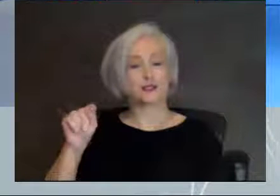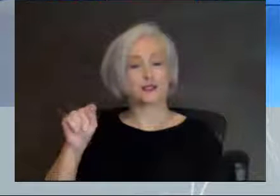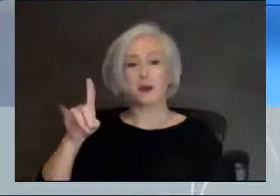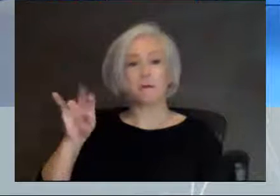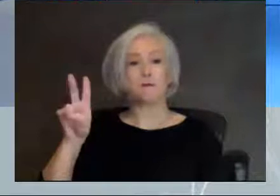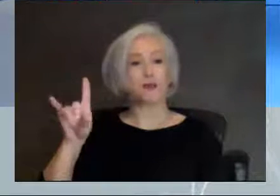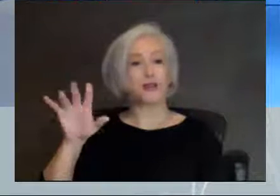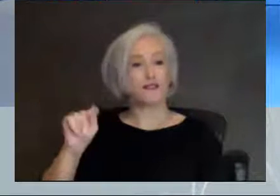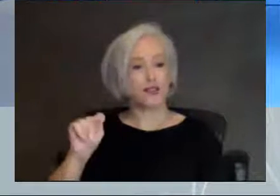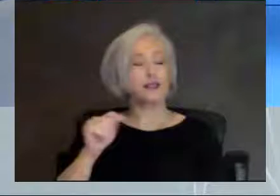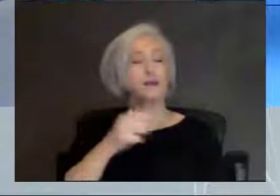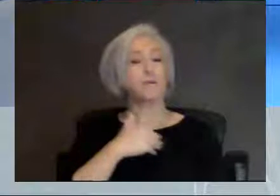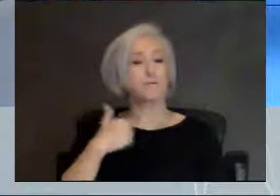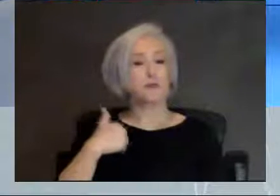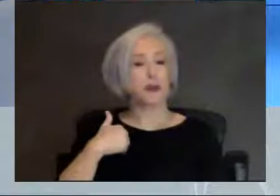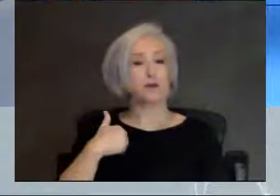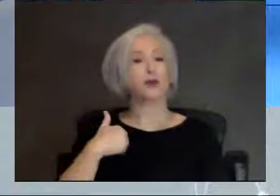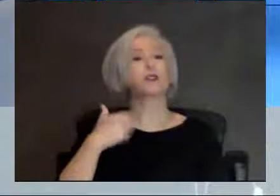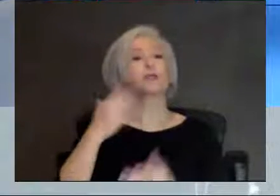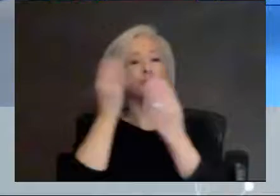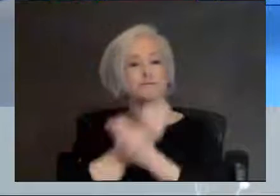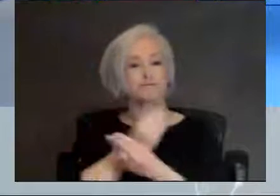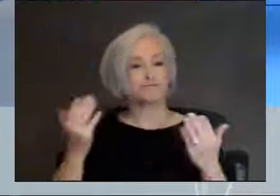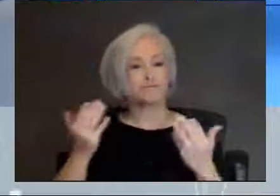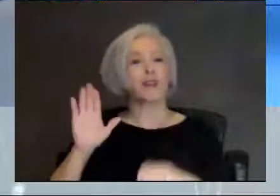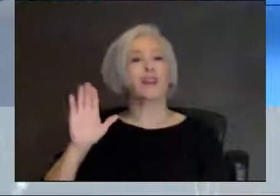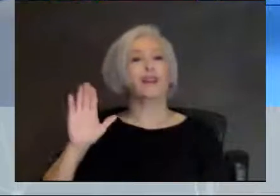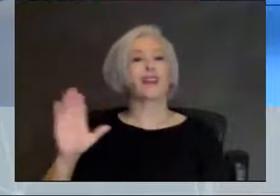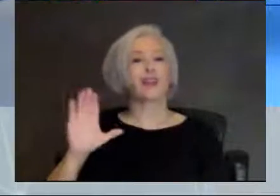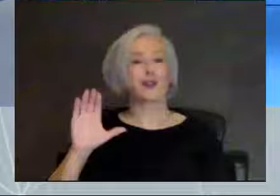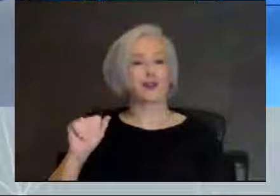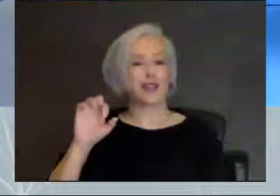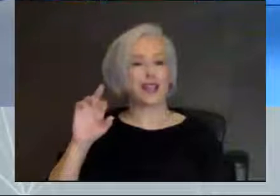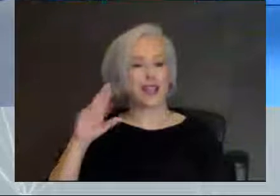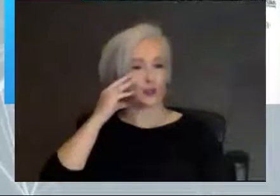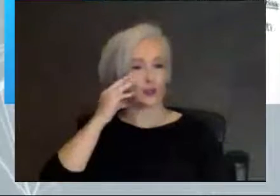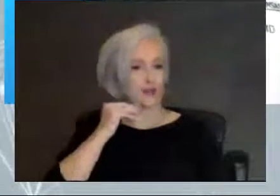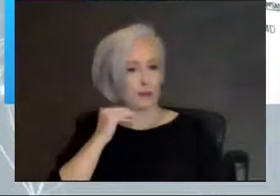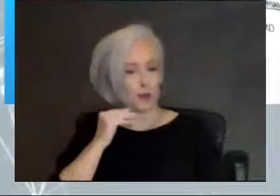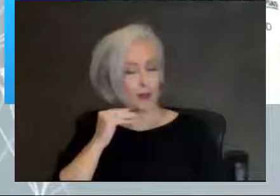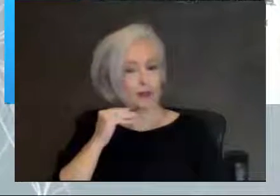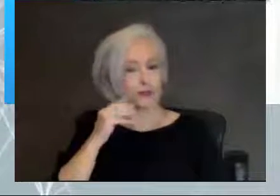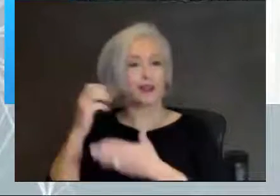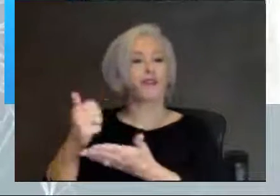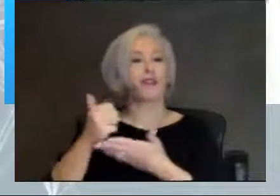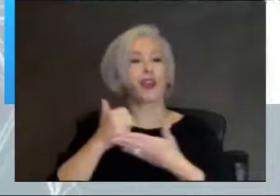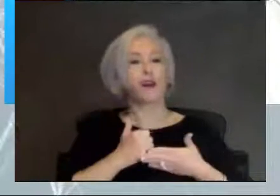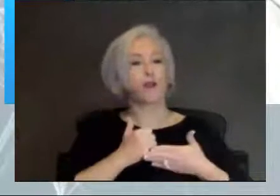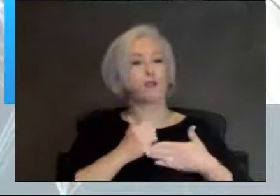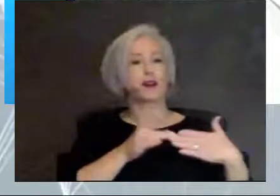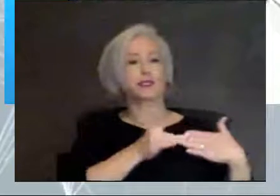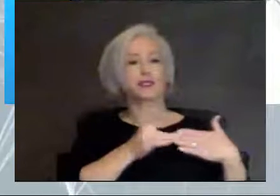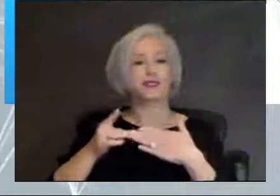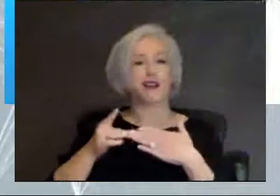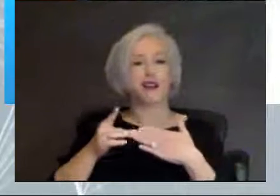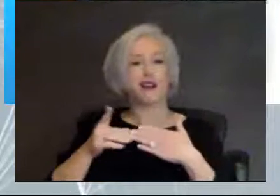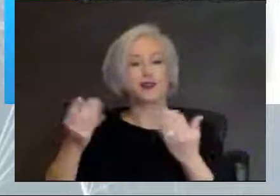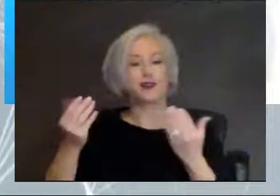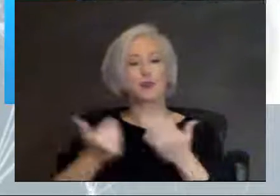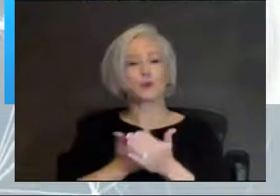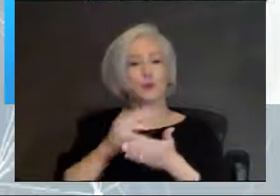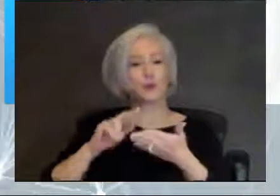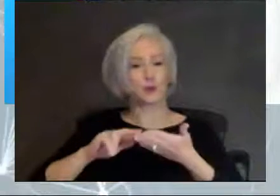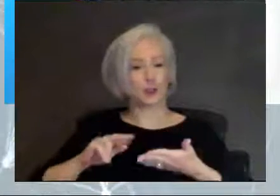experience, and we rely on them to help guide our research. Welcome, Kathy. Thank you for joining us